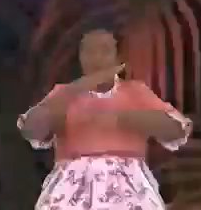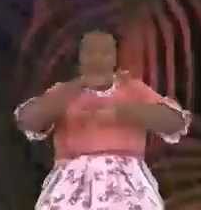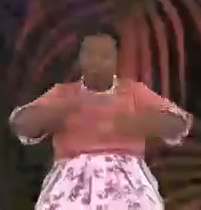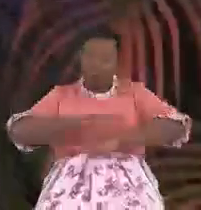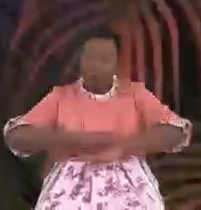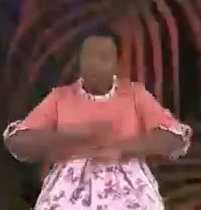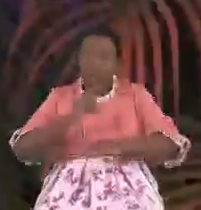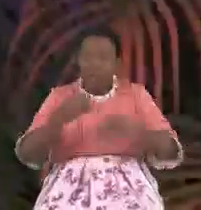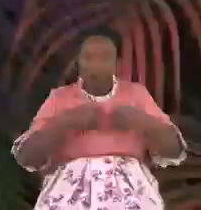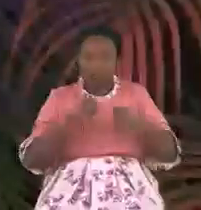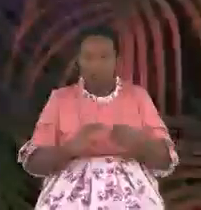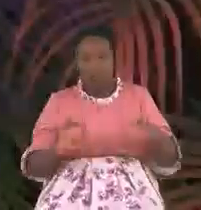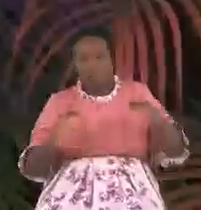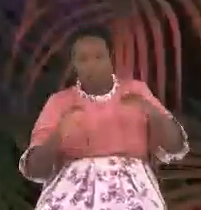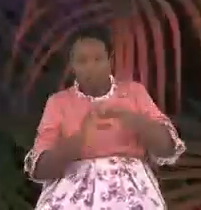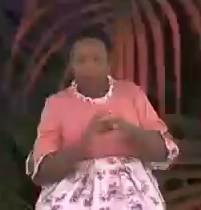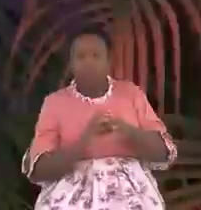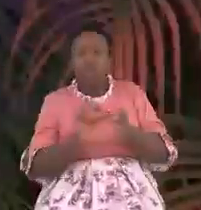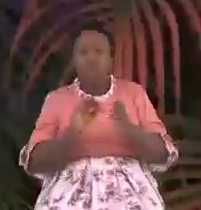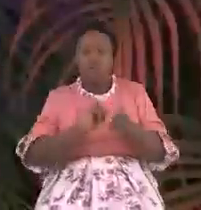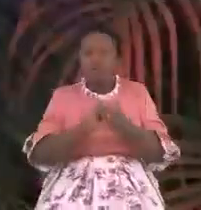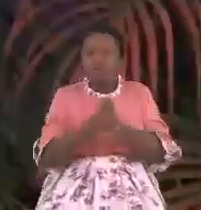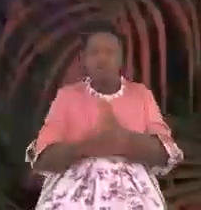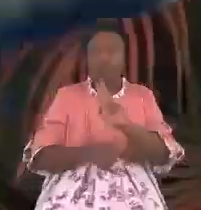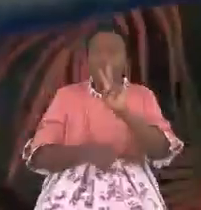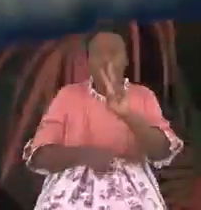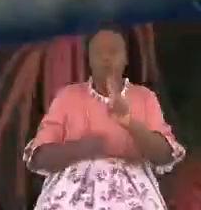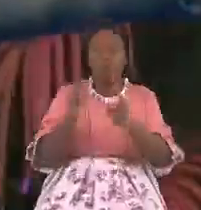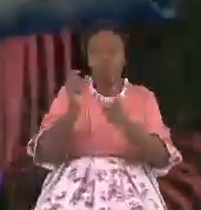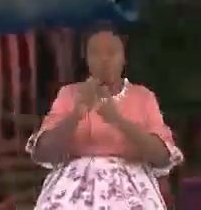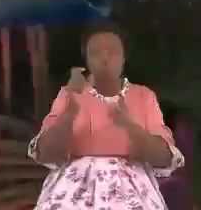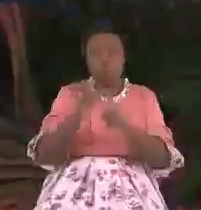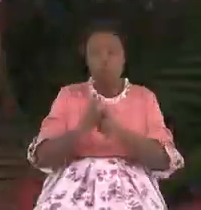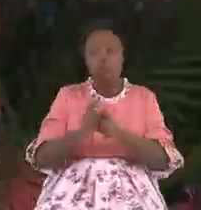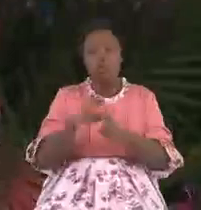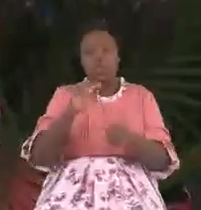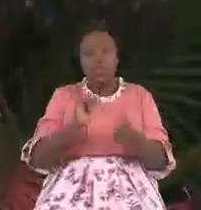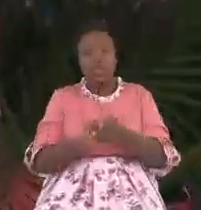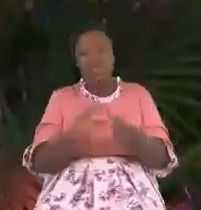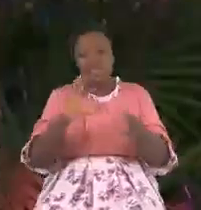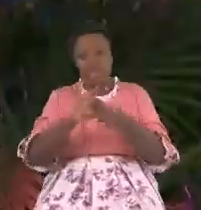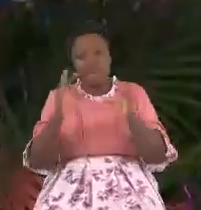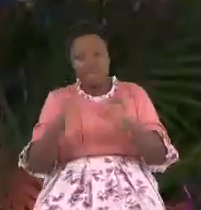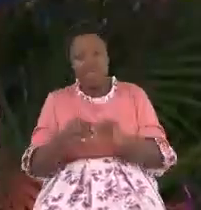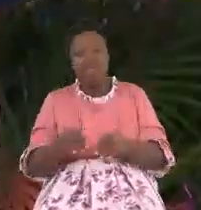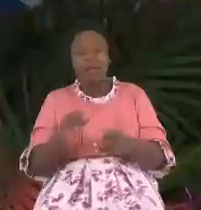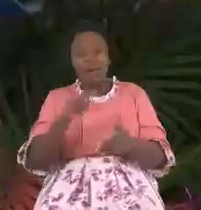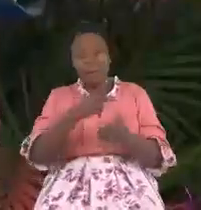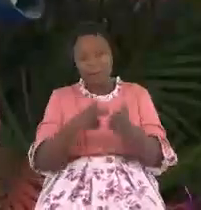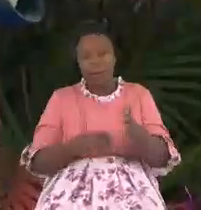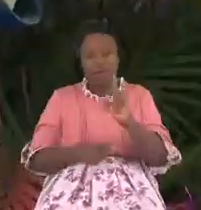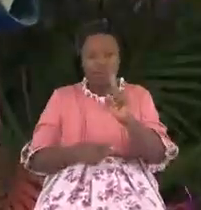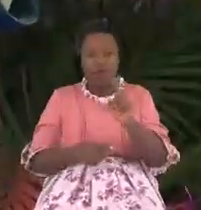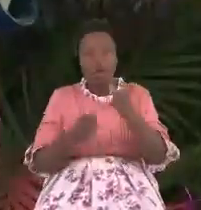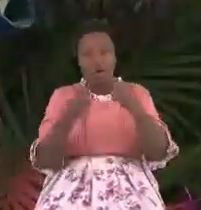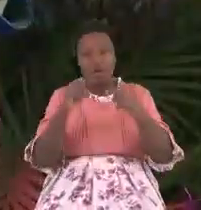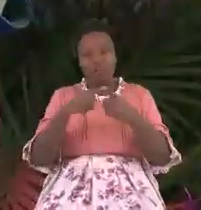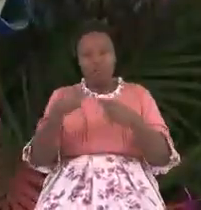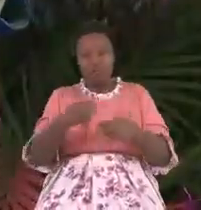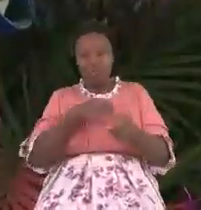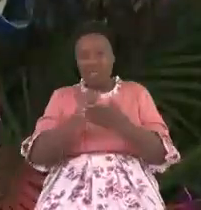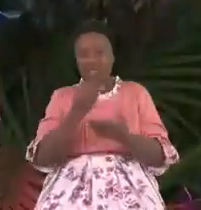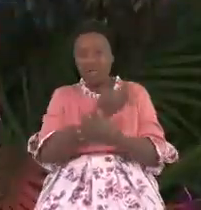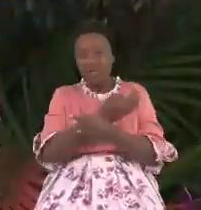combine those two parts of the sentence but one come unto me that's the precondition